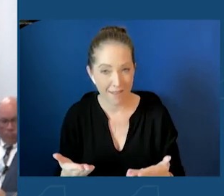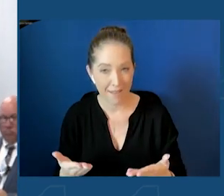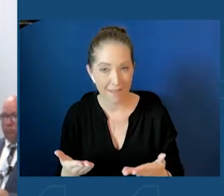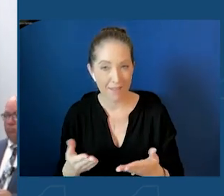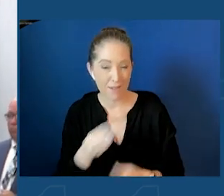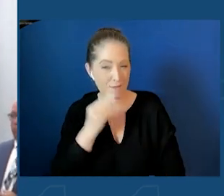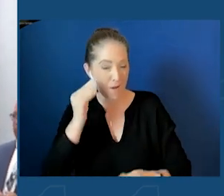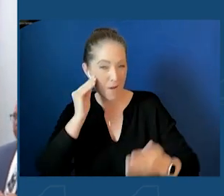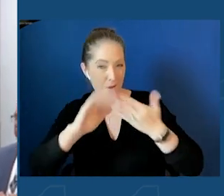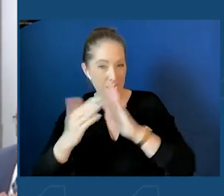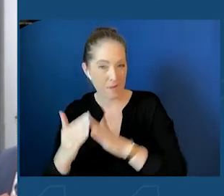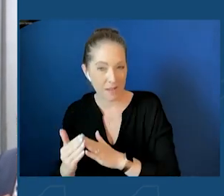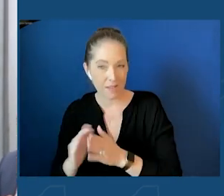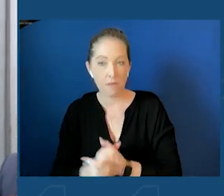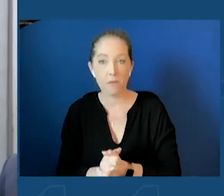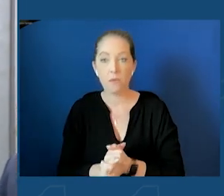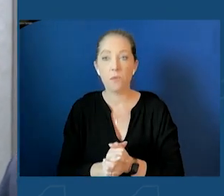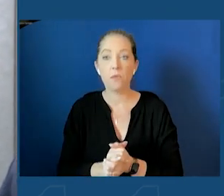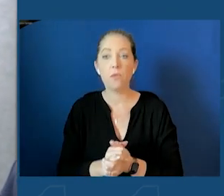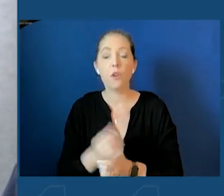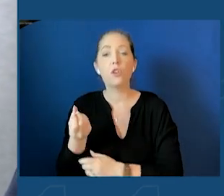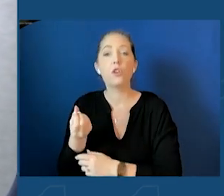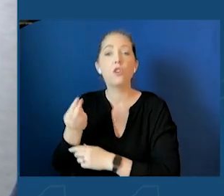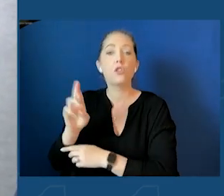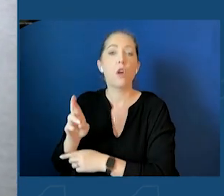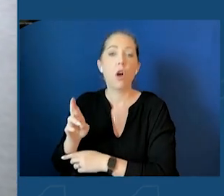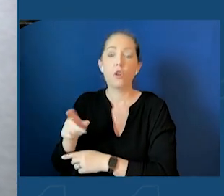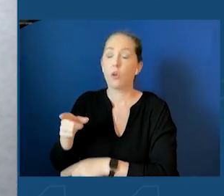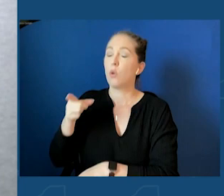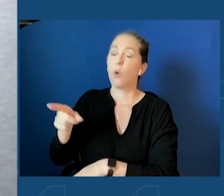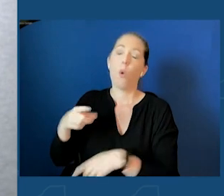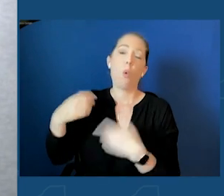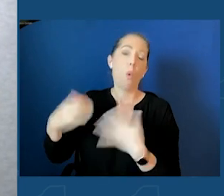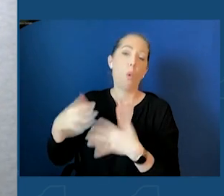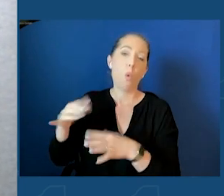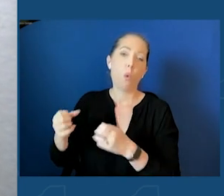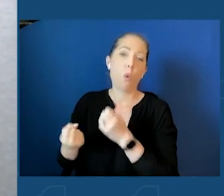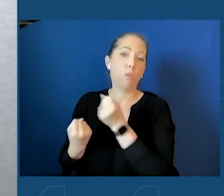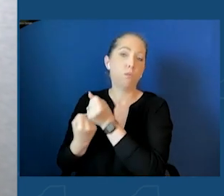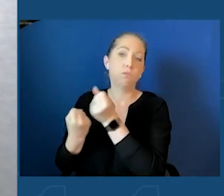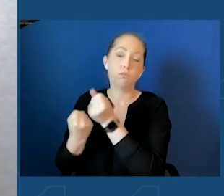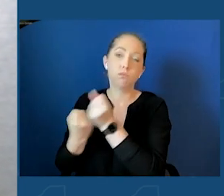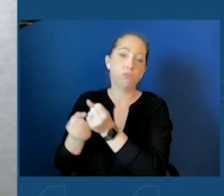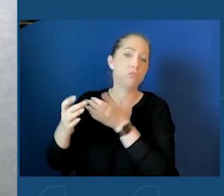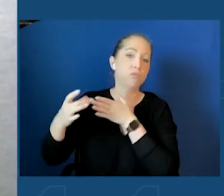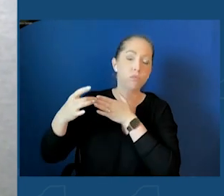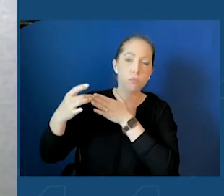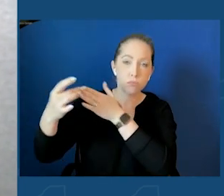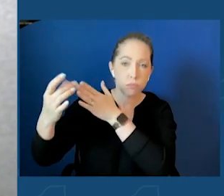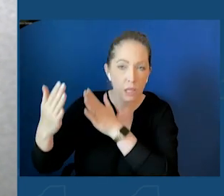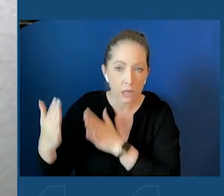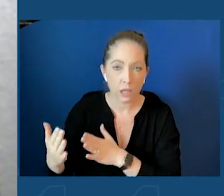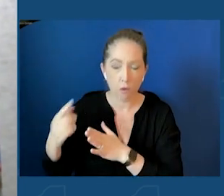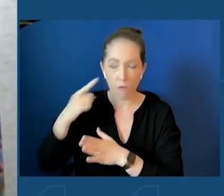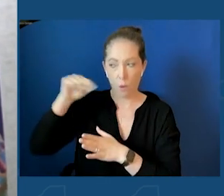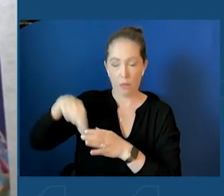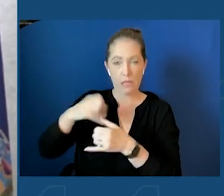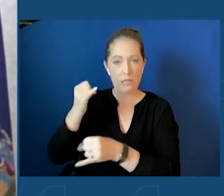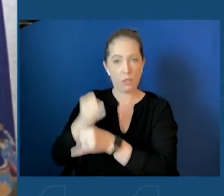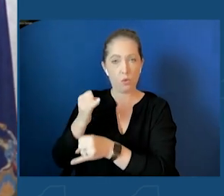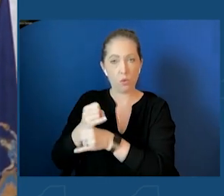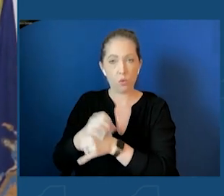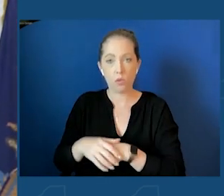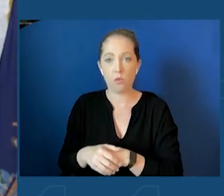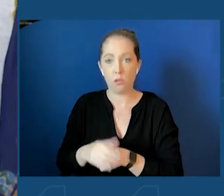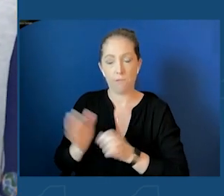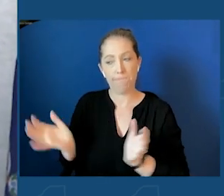Dr. Tripathi, you have been an incredible steward of this institution. You've taken it to heights that we never could